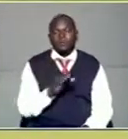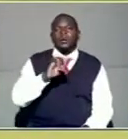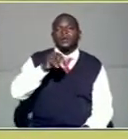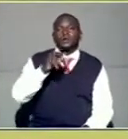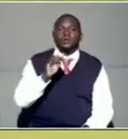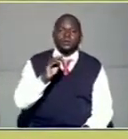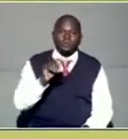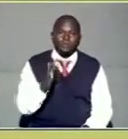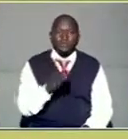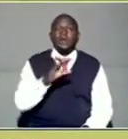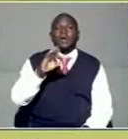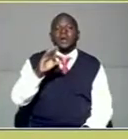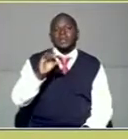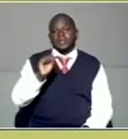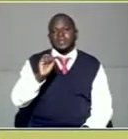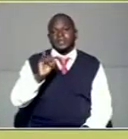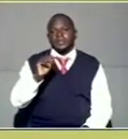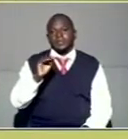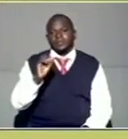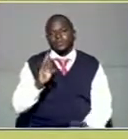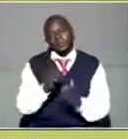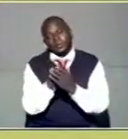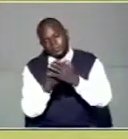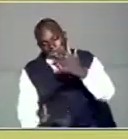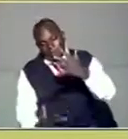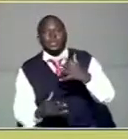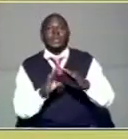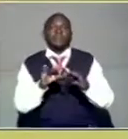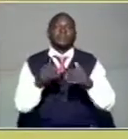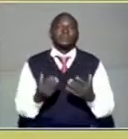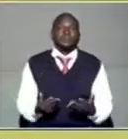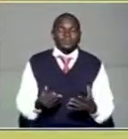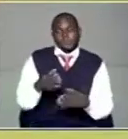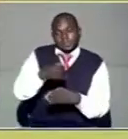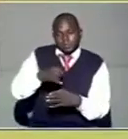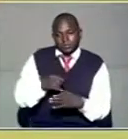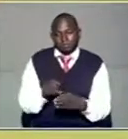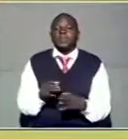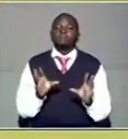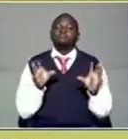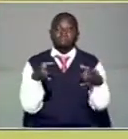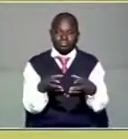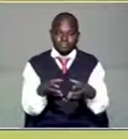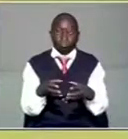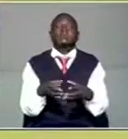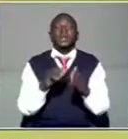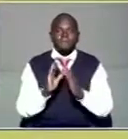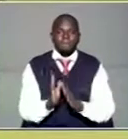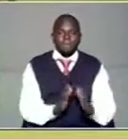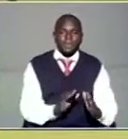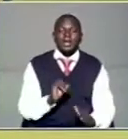and Gawula John Simon Okechu, among others. Their inclusion in the squad is part of their preparation for the